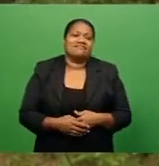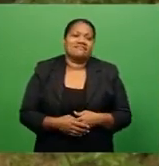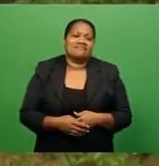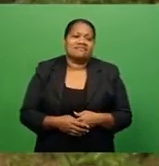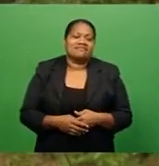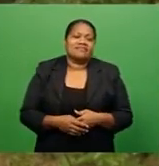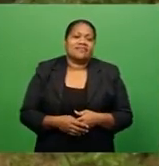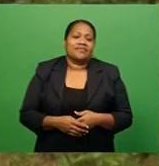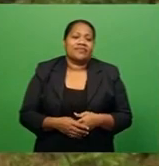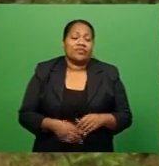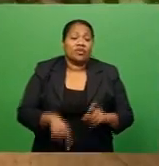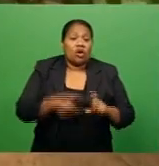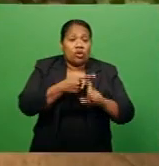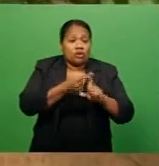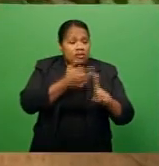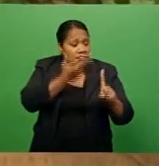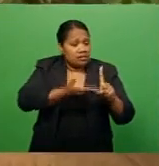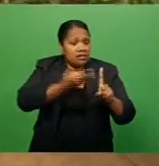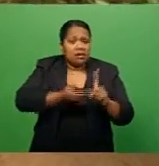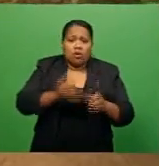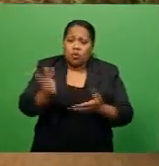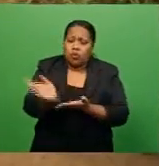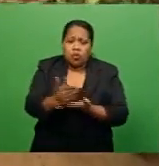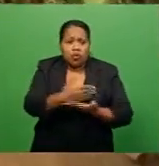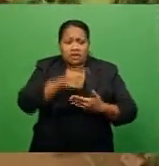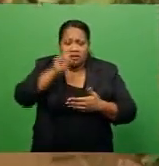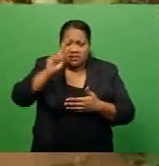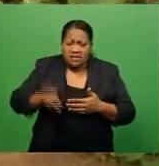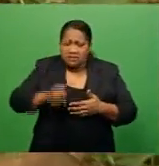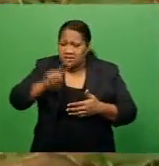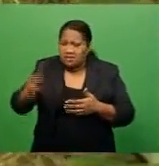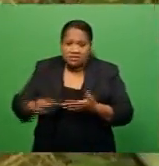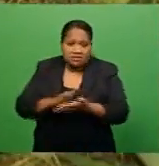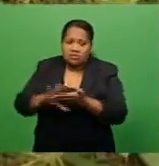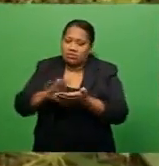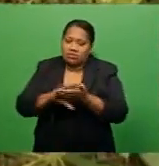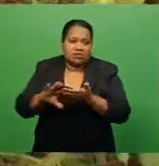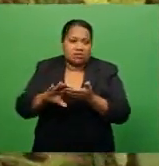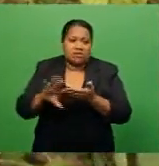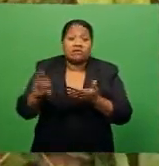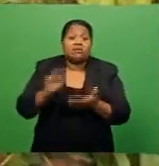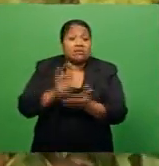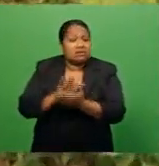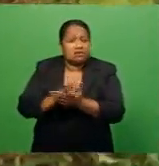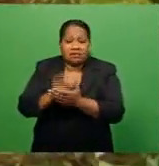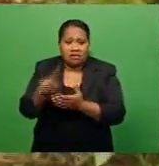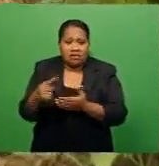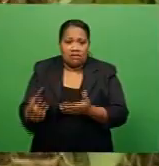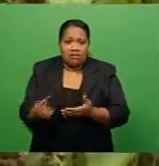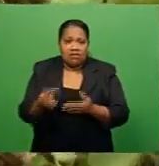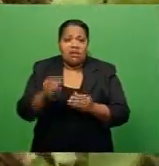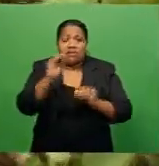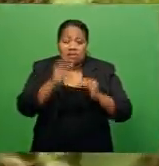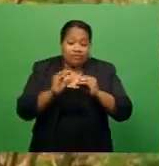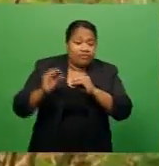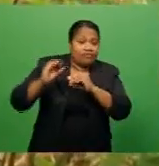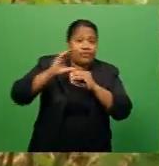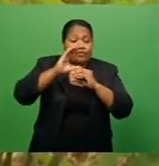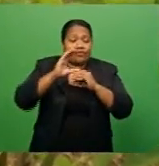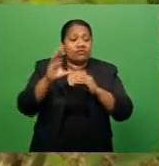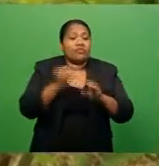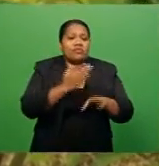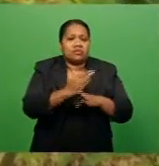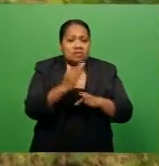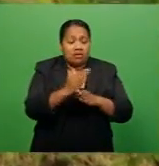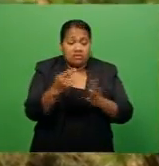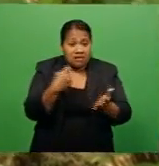Kotoila Kamba collects thousands of dollars a month from Ngona sales alone, topped up by Ndaulo sales. The money is enough to meet